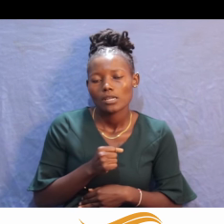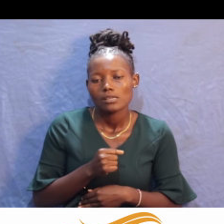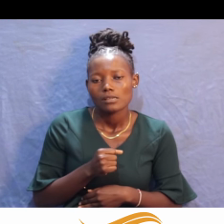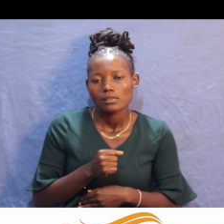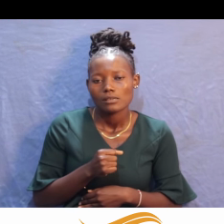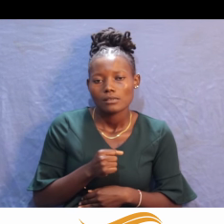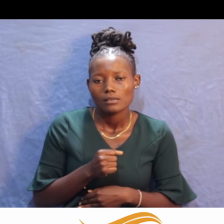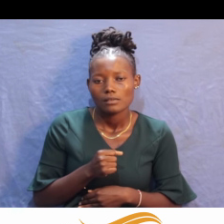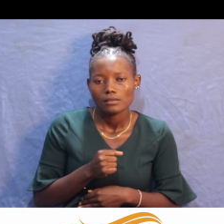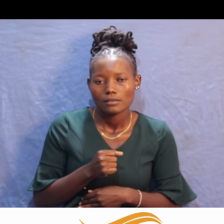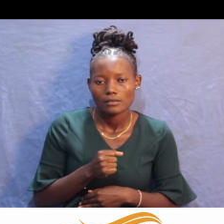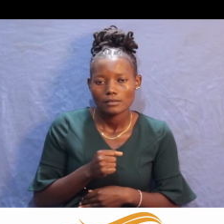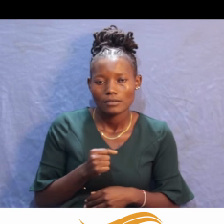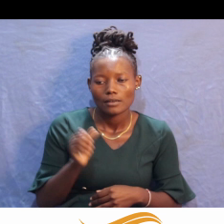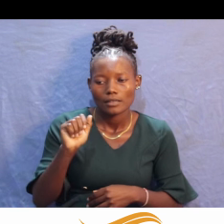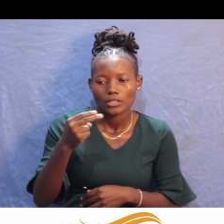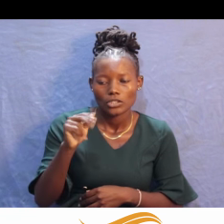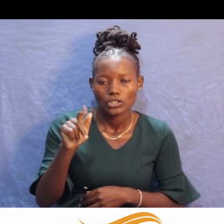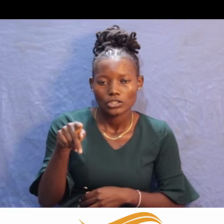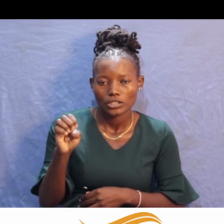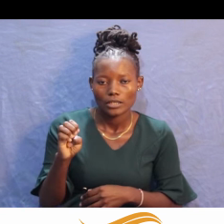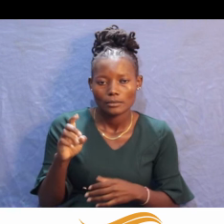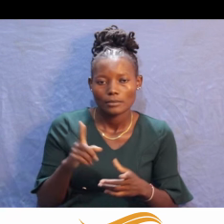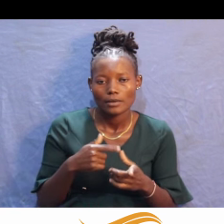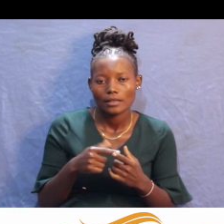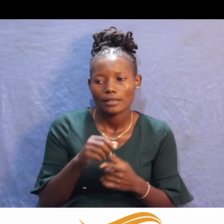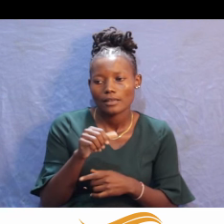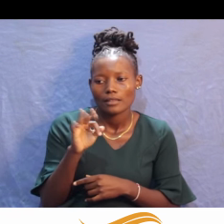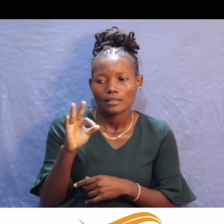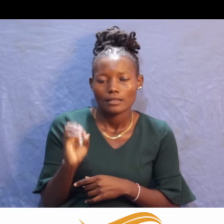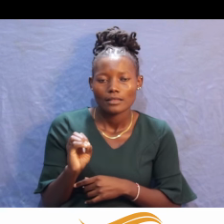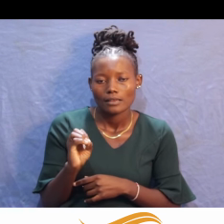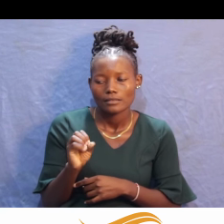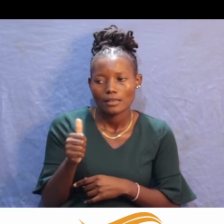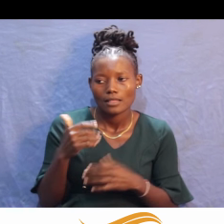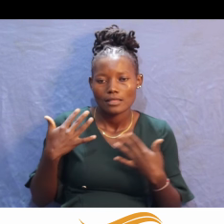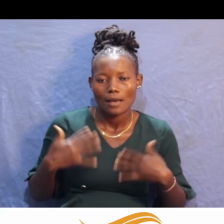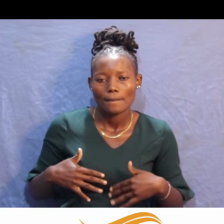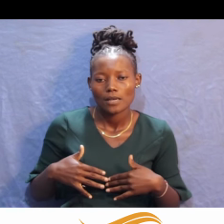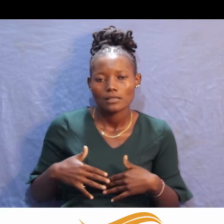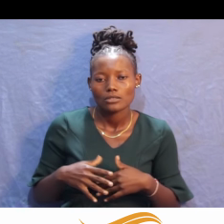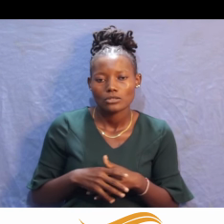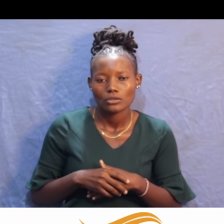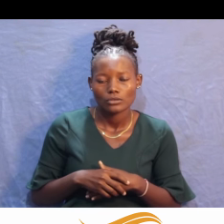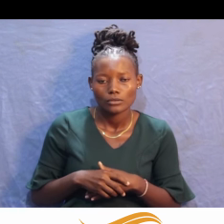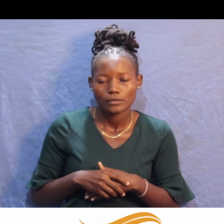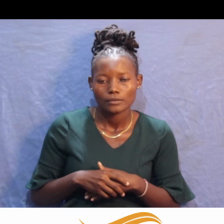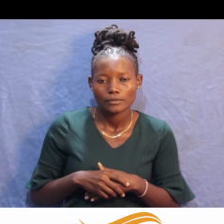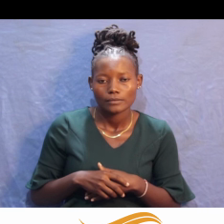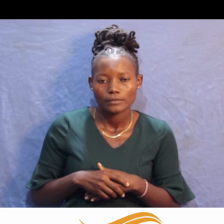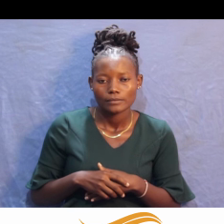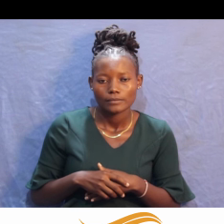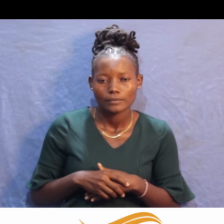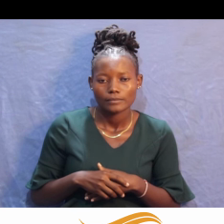we're better physiologic shape. And then around 30, the average person, again, give or take